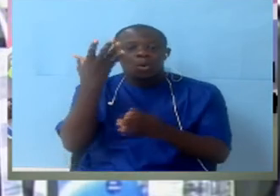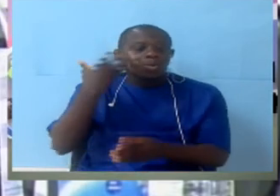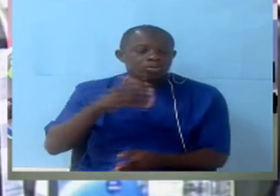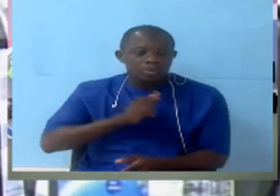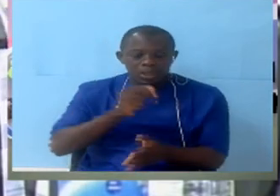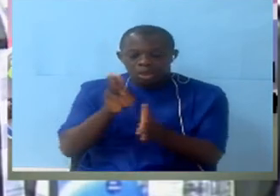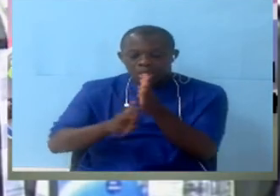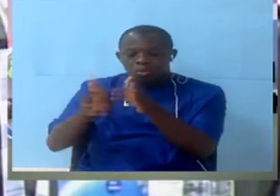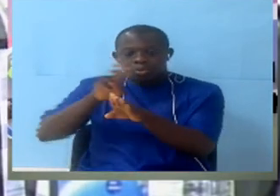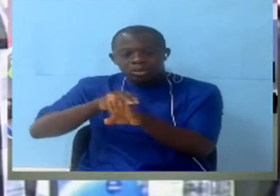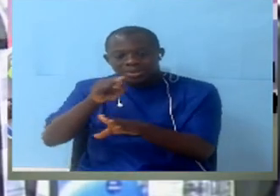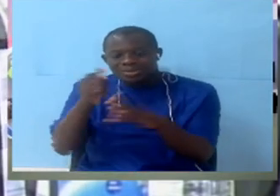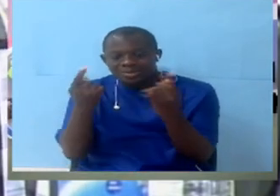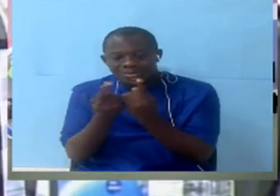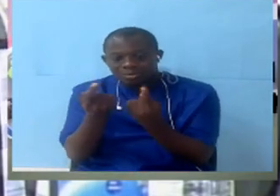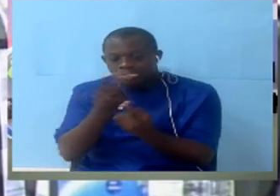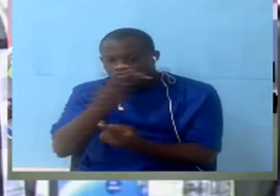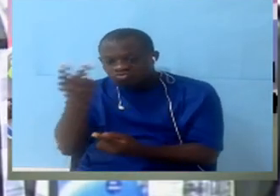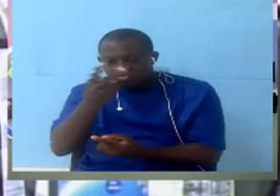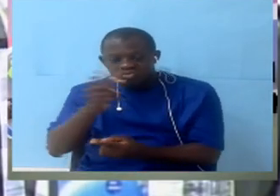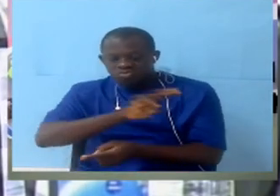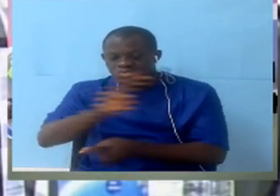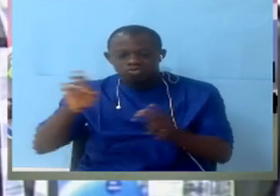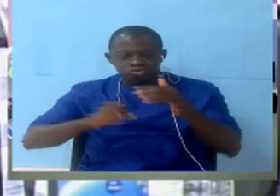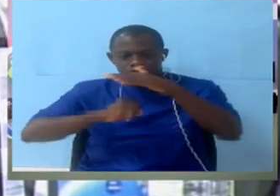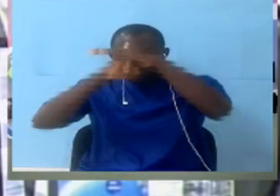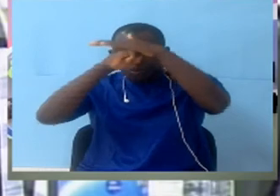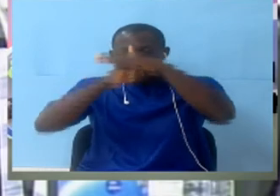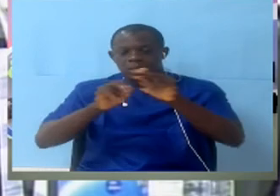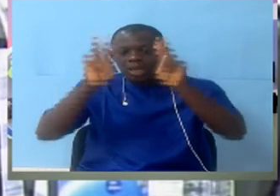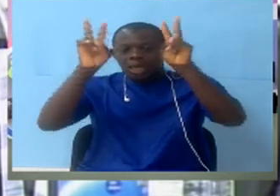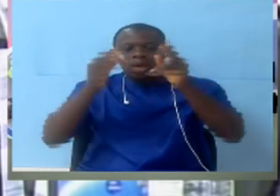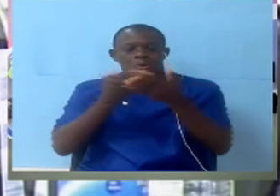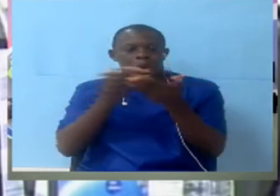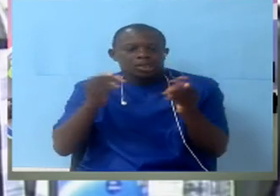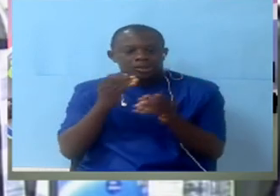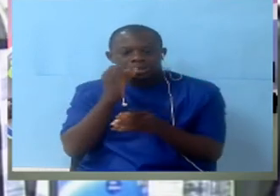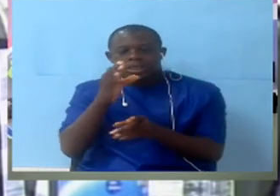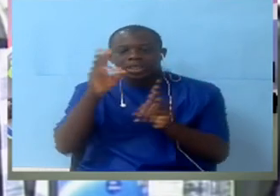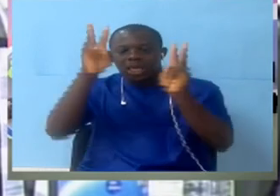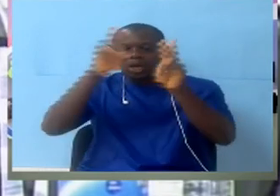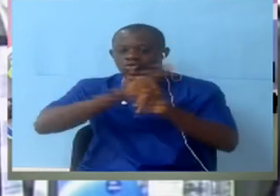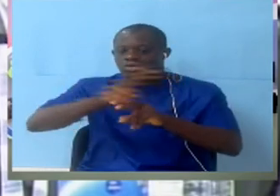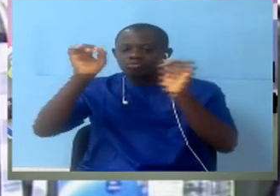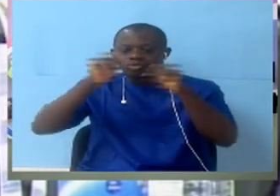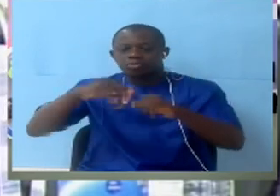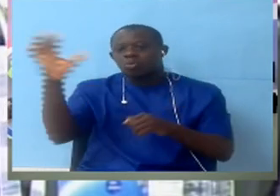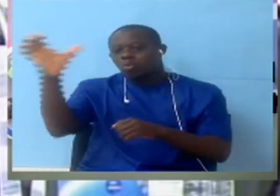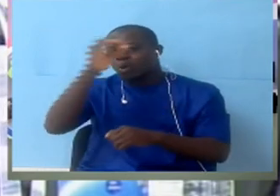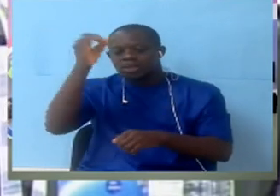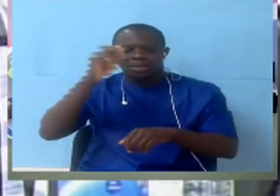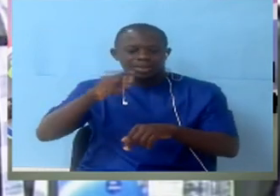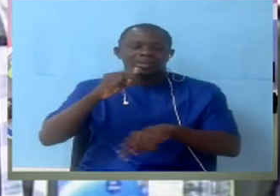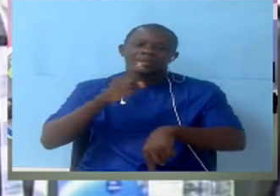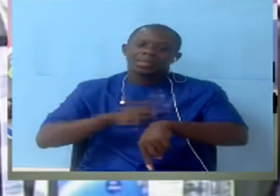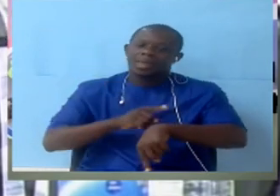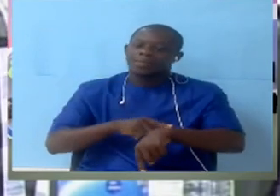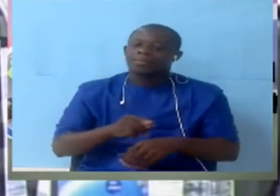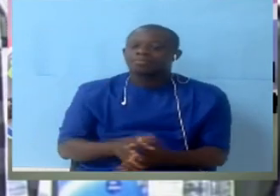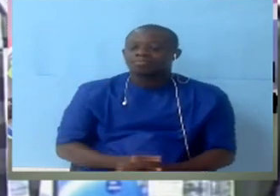he reported this matter saying that these two people are not loyal because they are saying that Yaya Jammeh will not win this time. You know, arrest